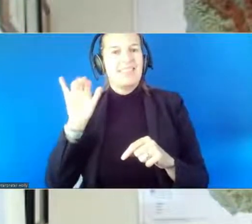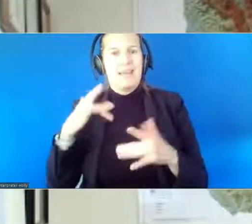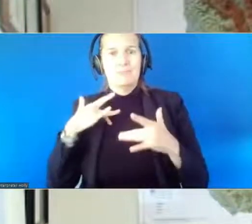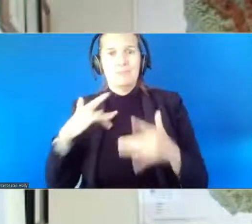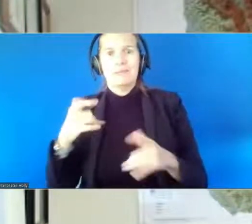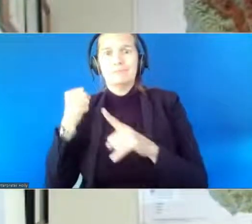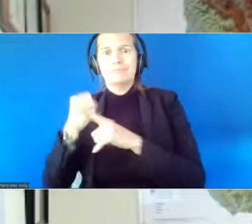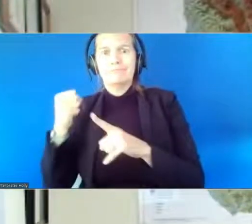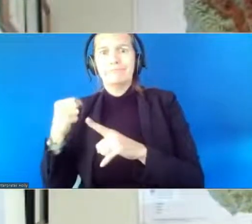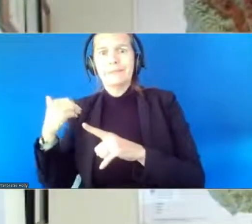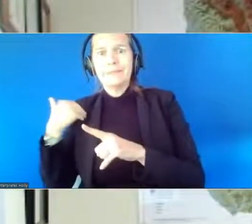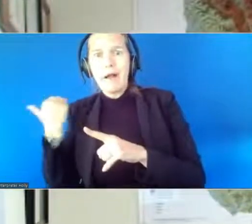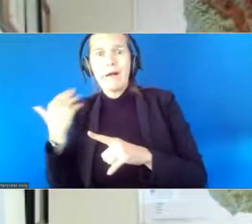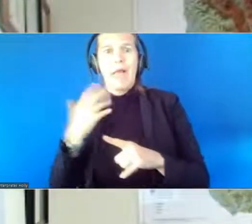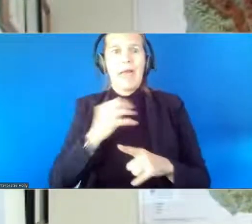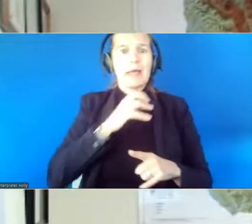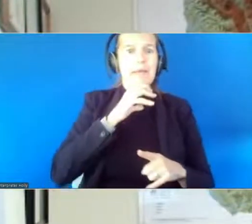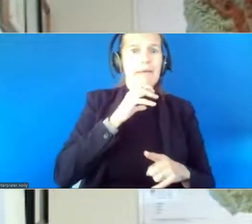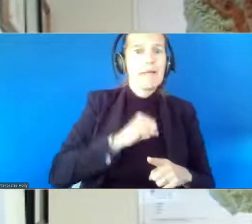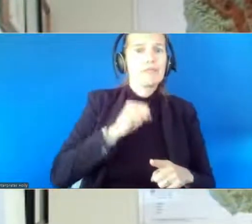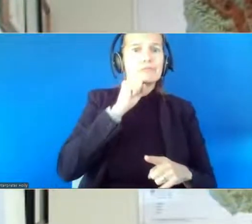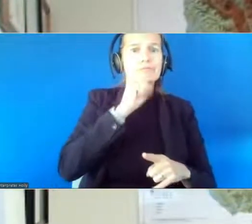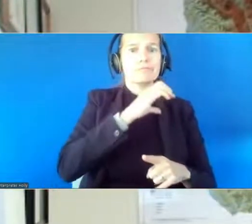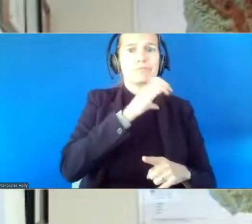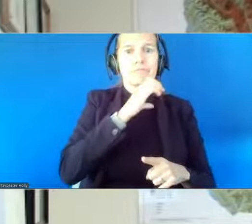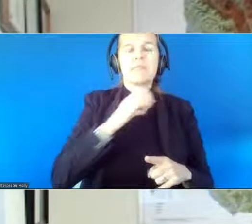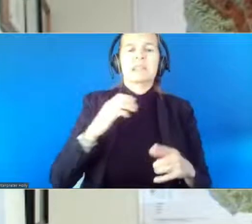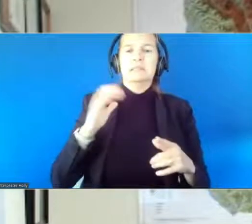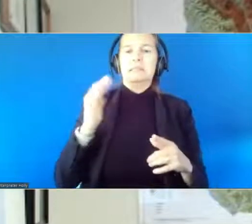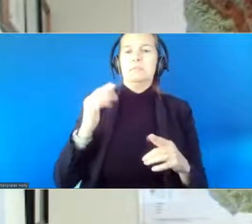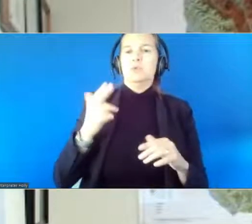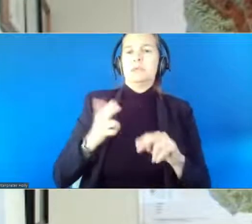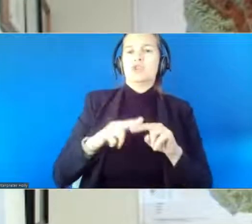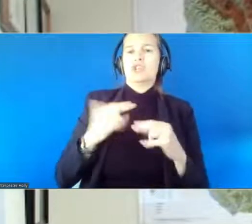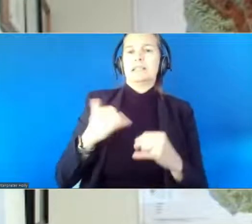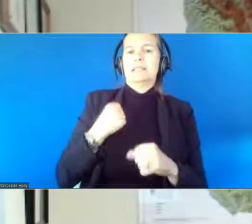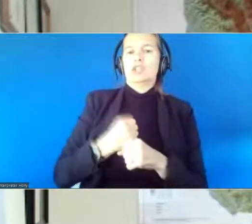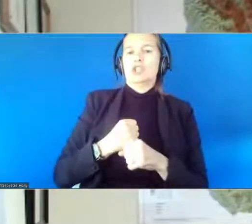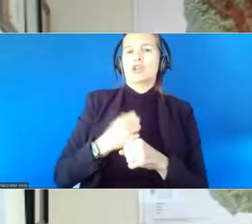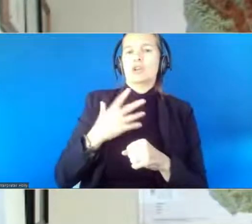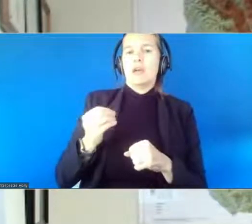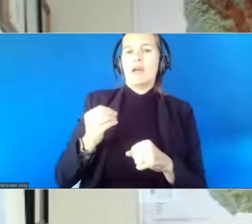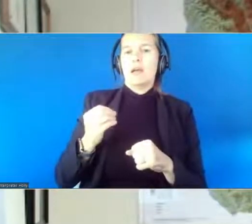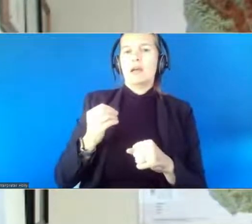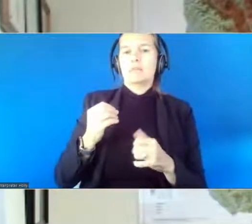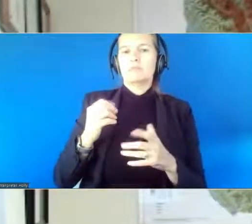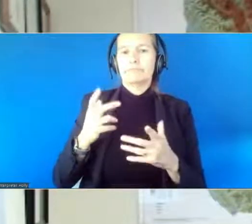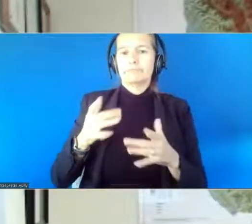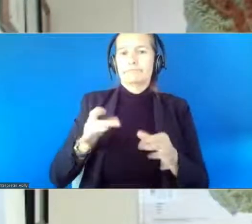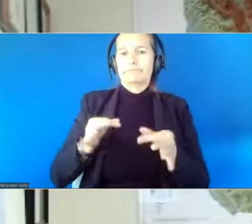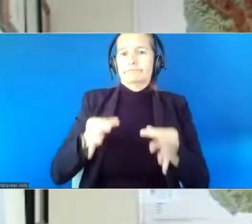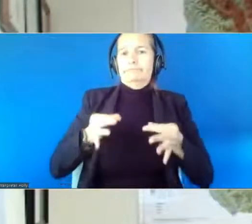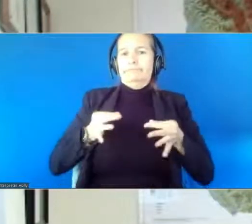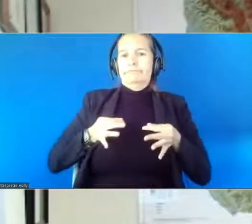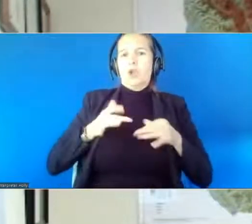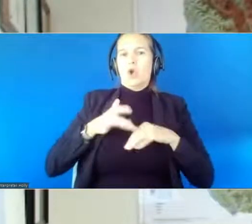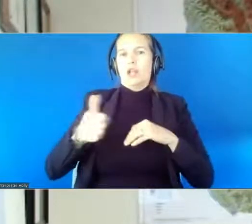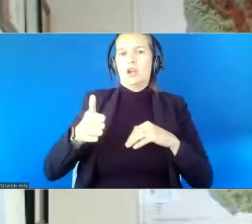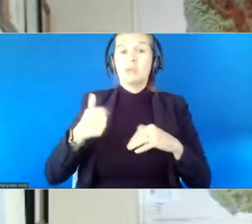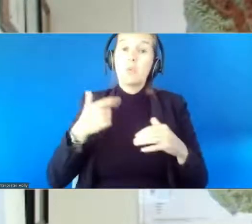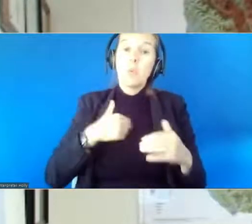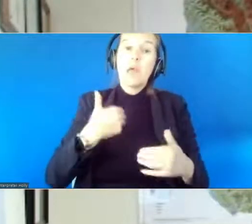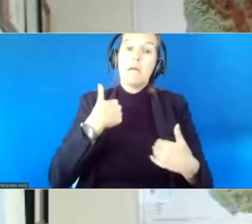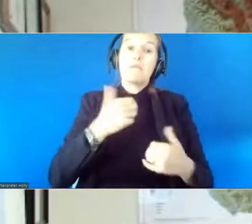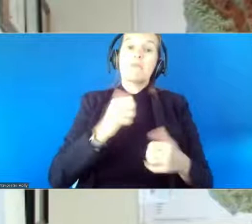elderly, seems to be increased this year and occurring earlier. We are better vaccinated against COVID now, but there are still